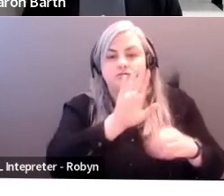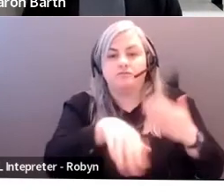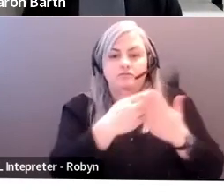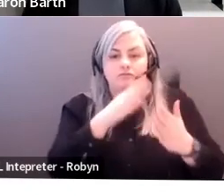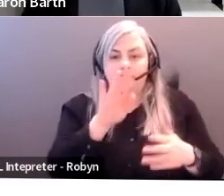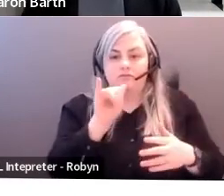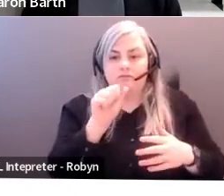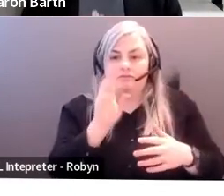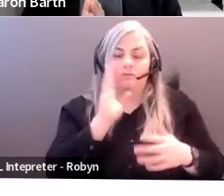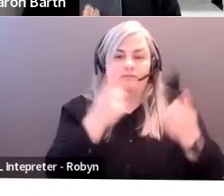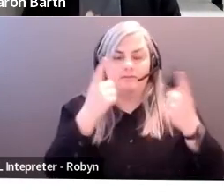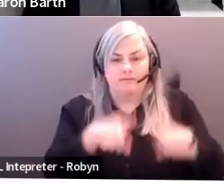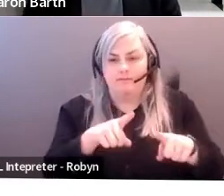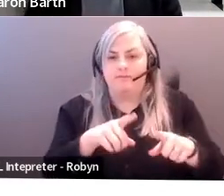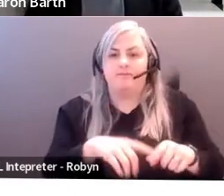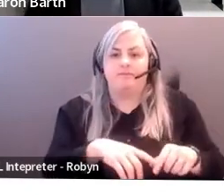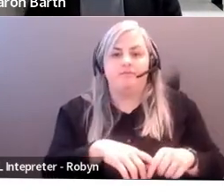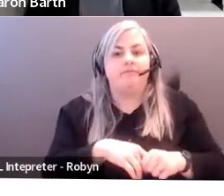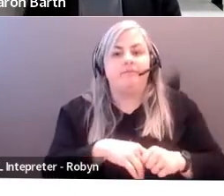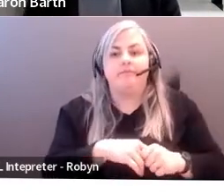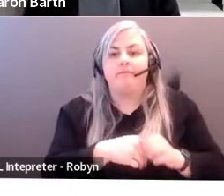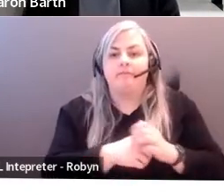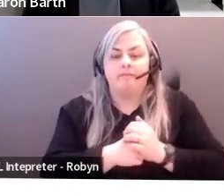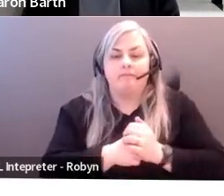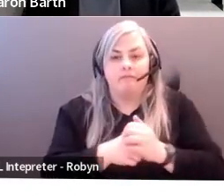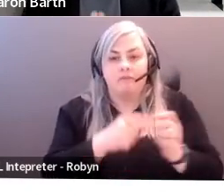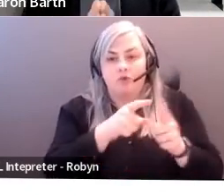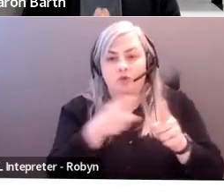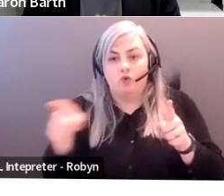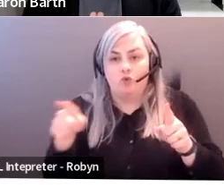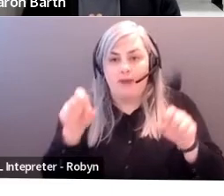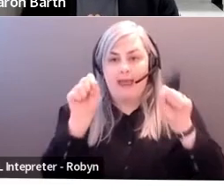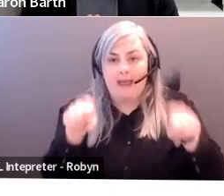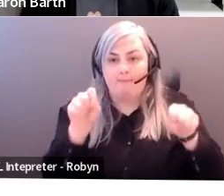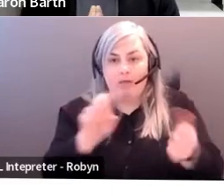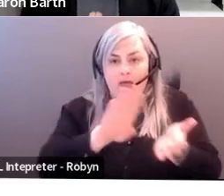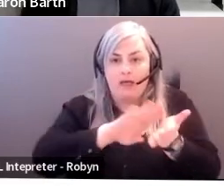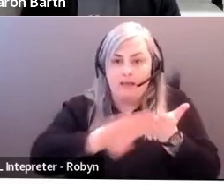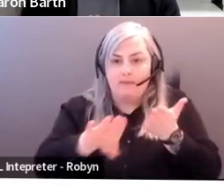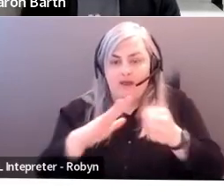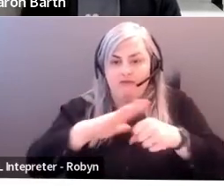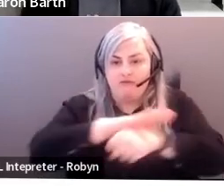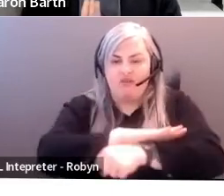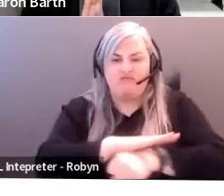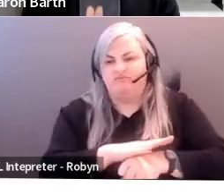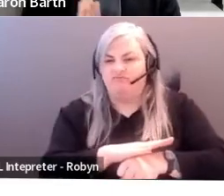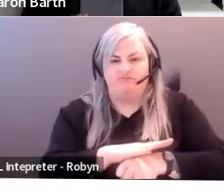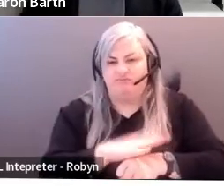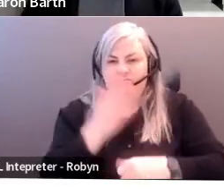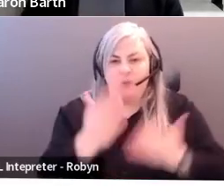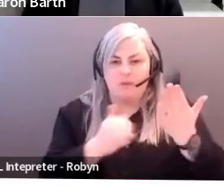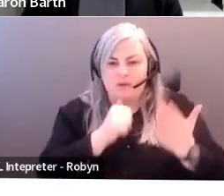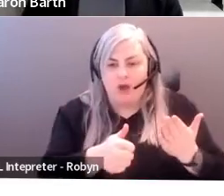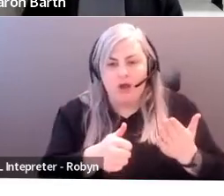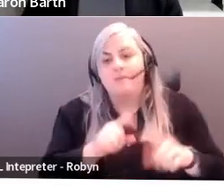to happen to you. It's very unlikely that you'll be able to eliminate them from your thinking, but it is